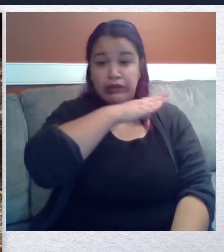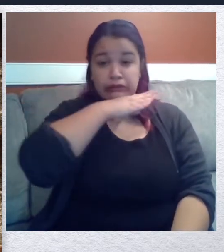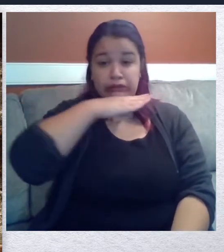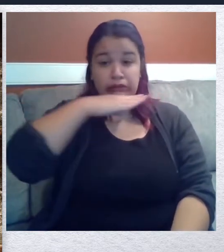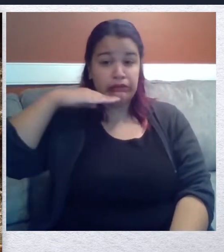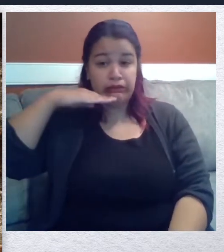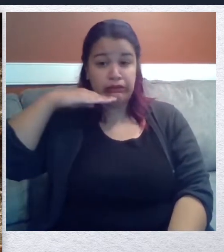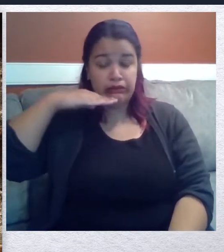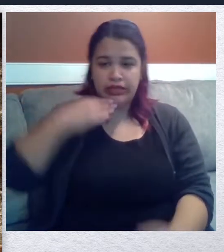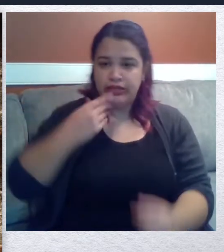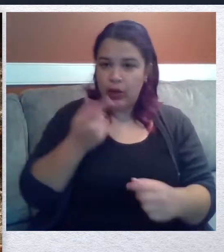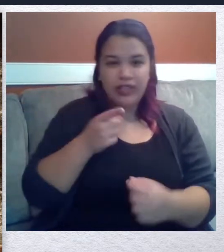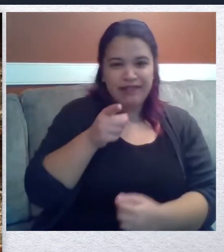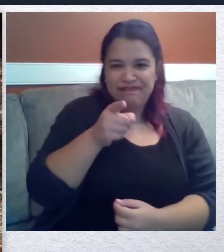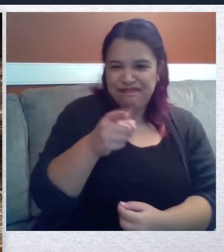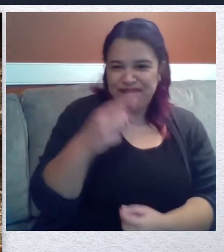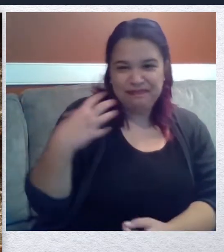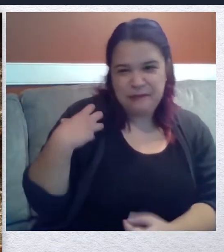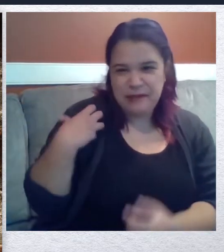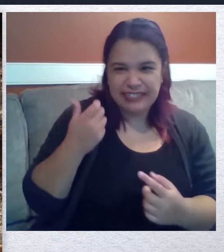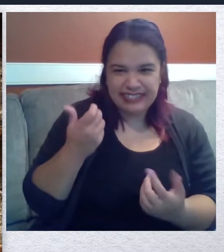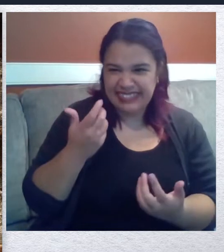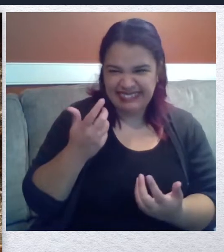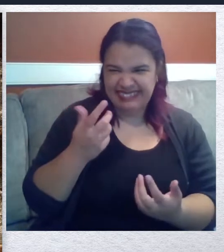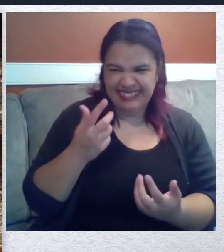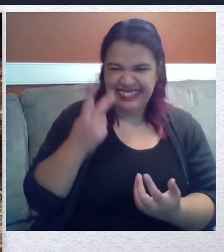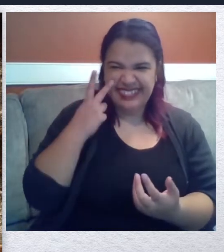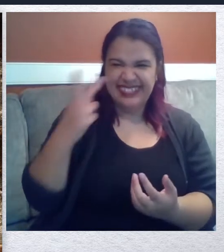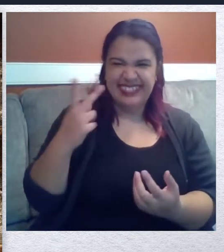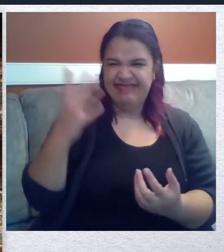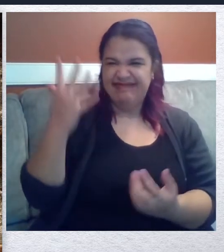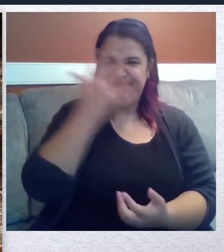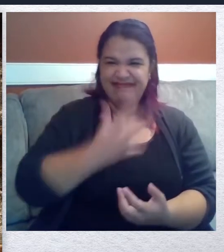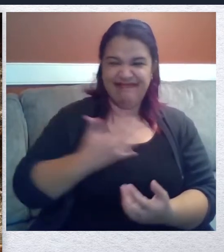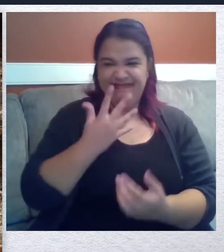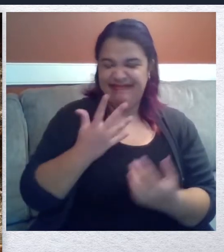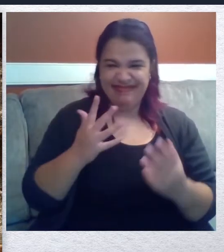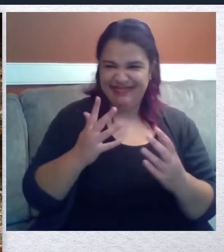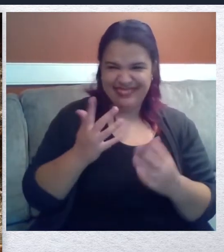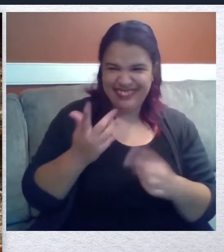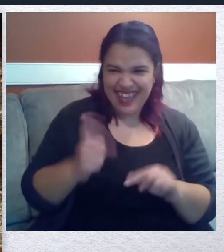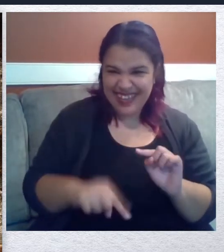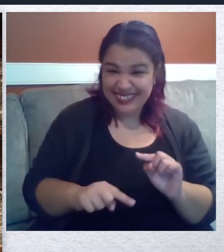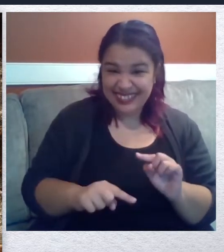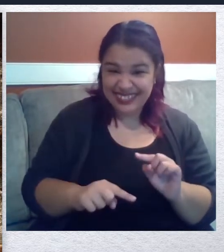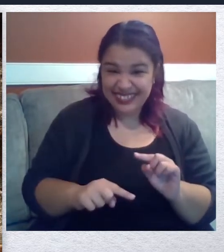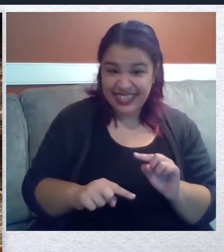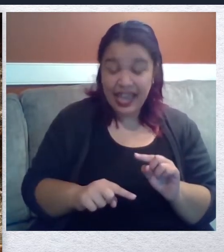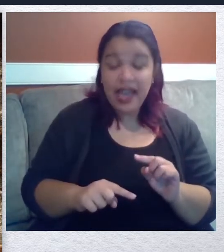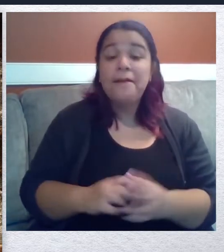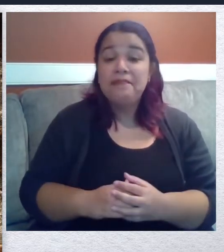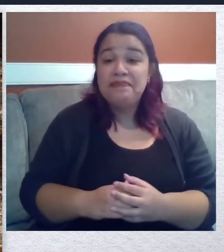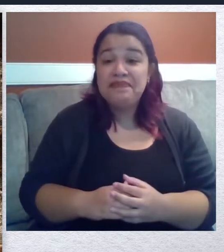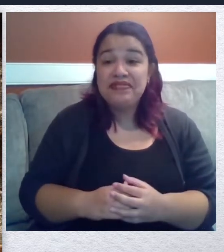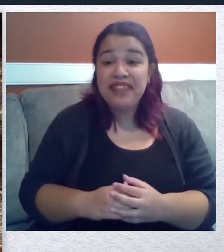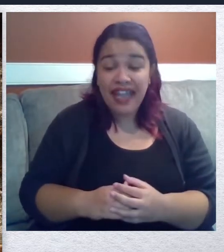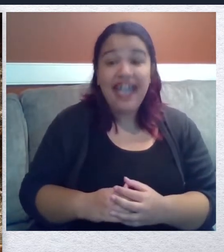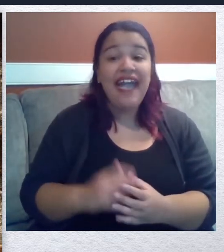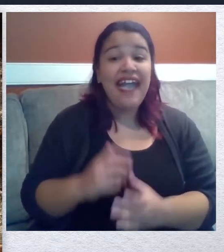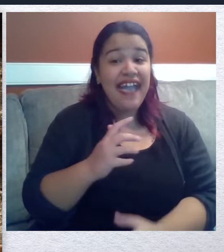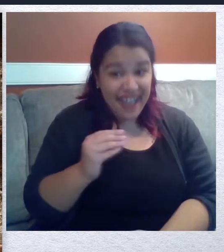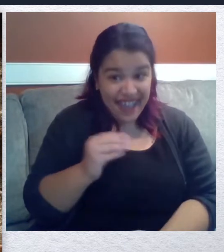virtual hiring event, and I know you want to talk about that next, and that is practice,